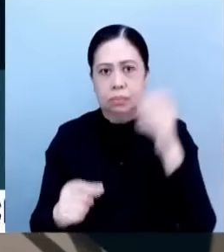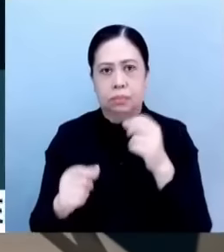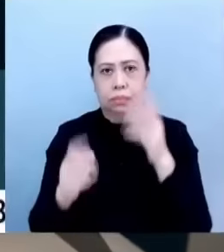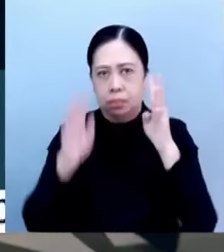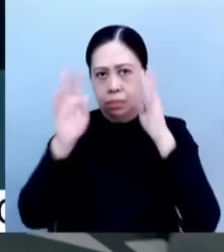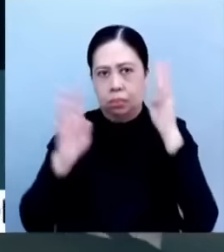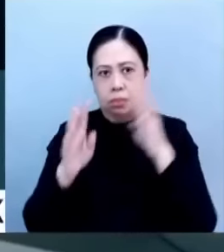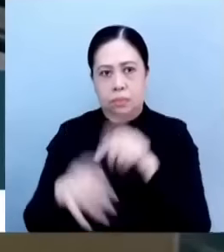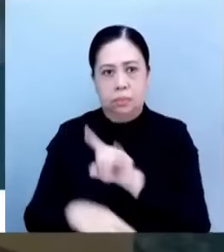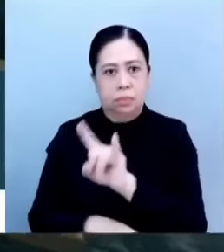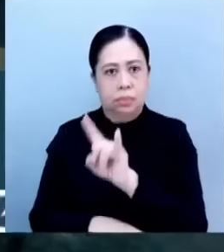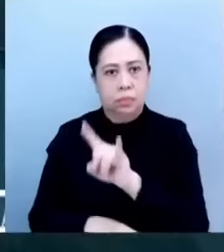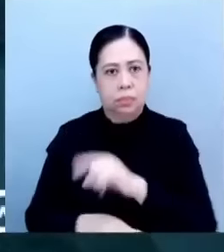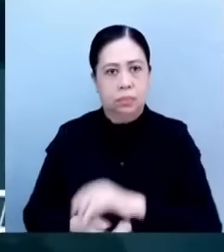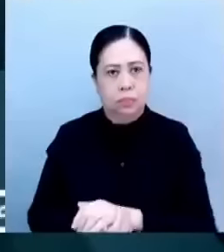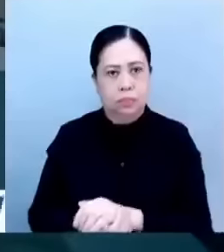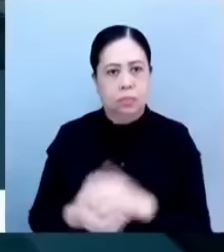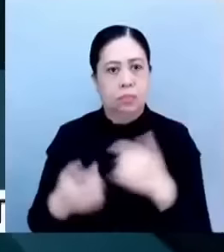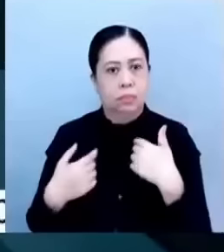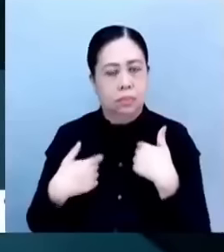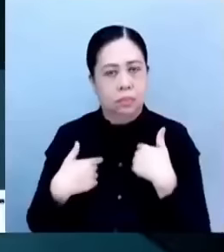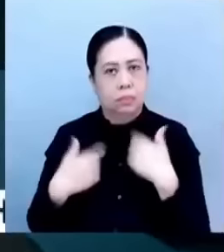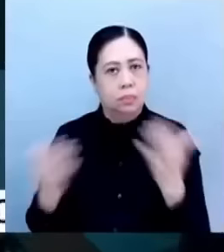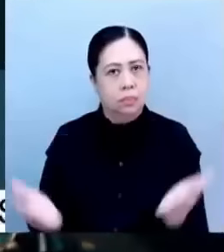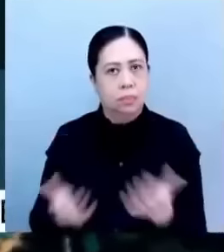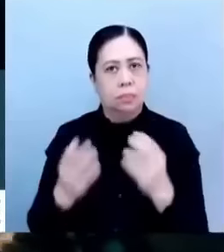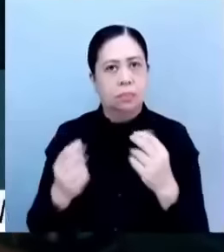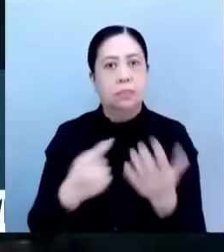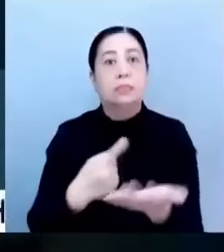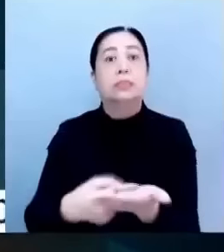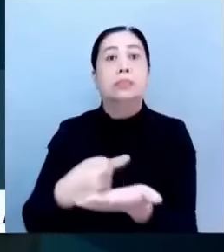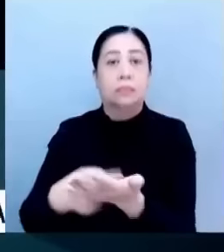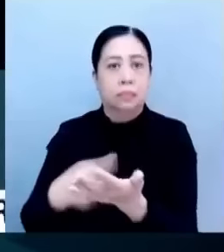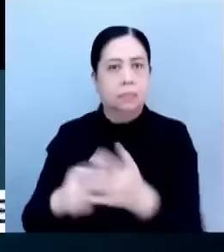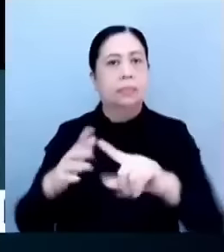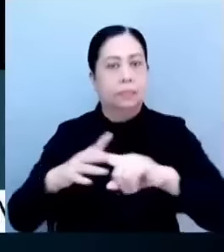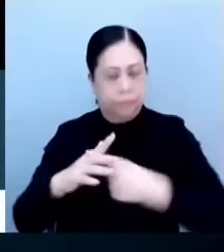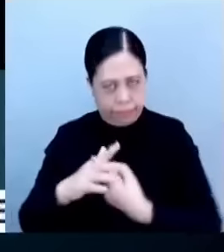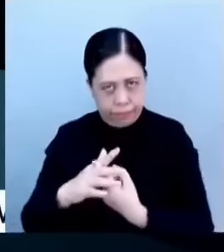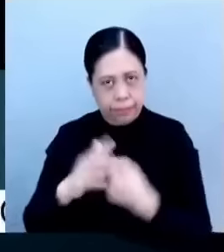ad. I believe to spur public discussion about